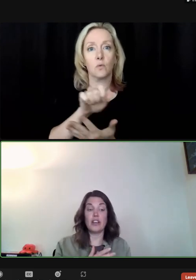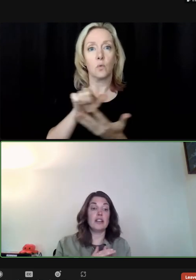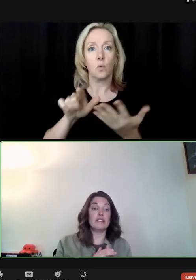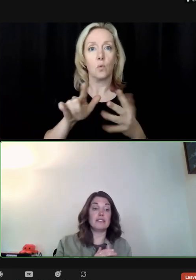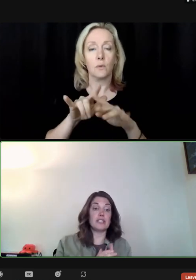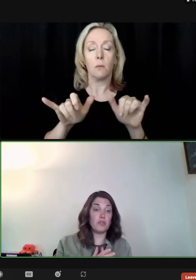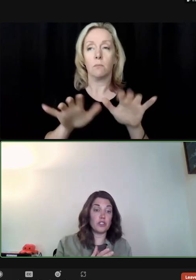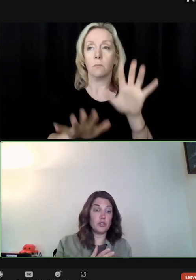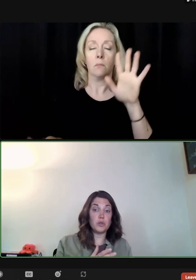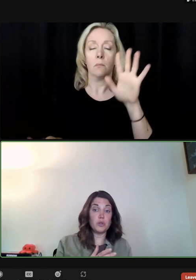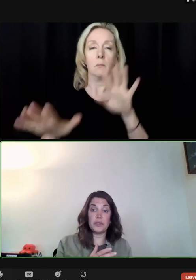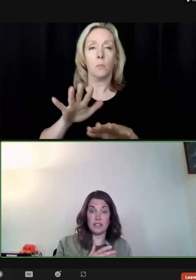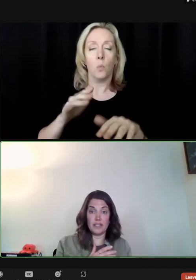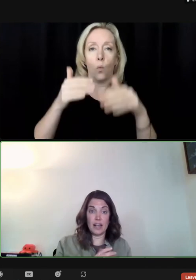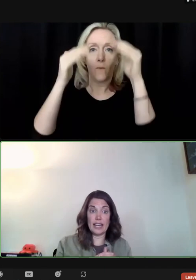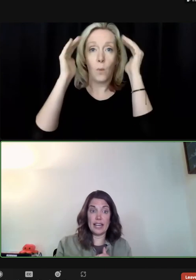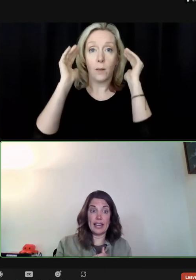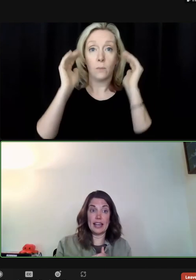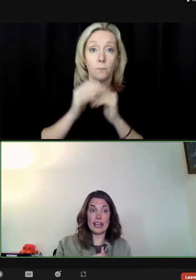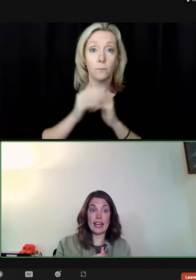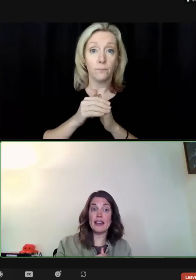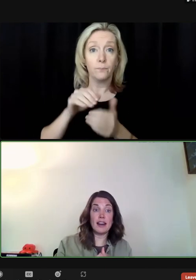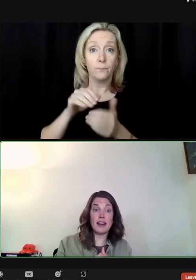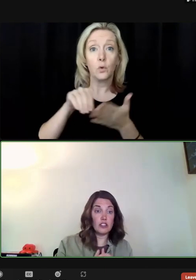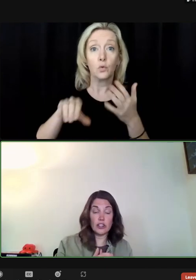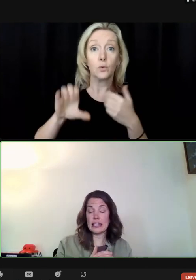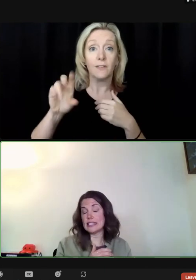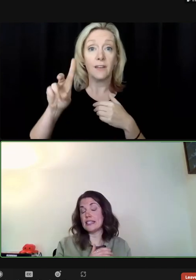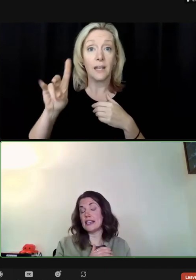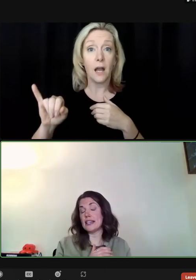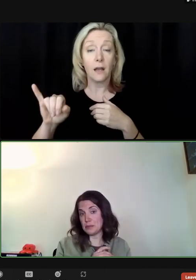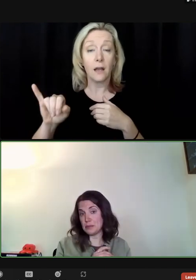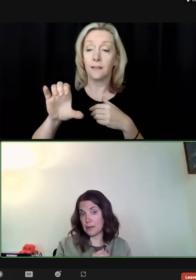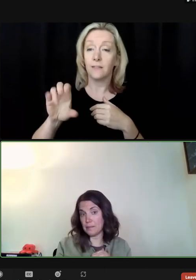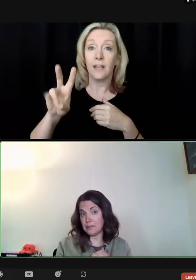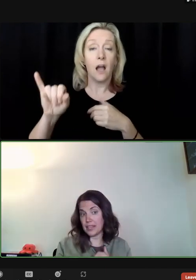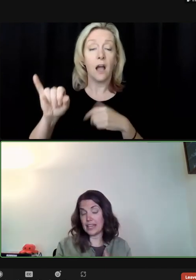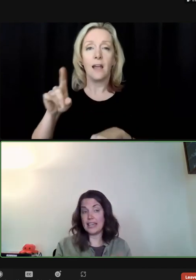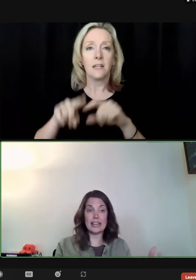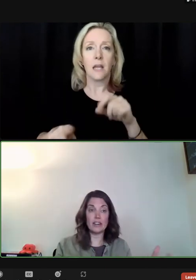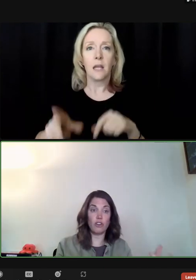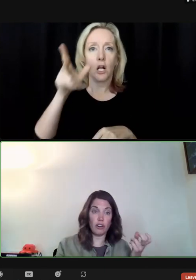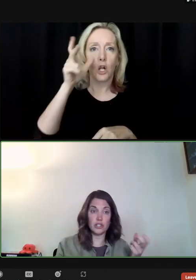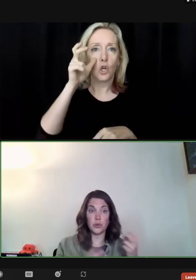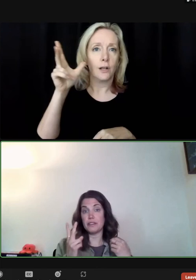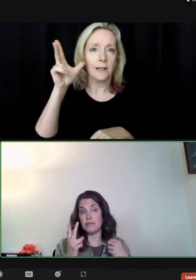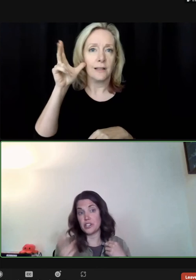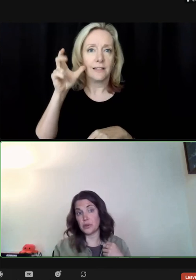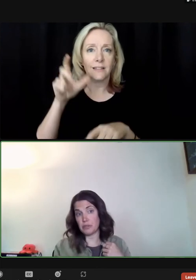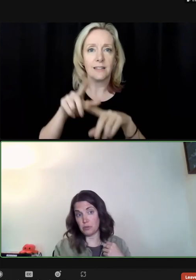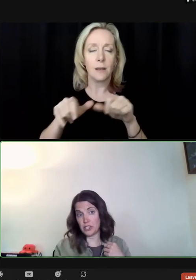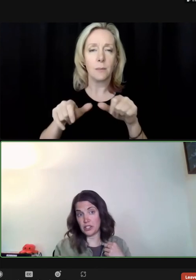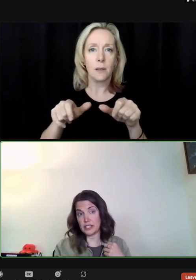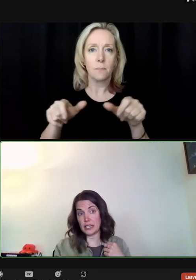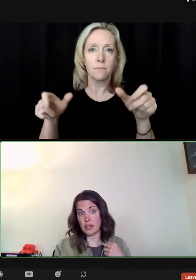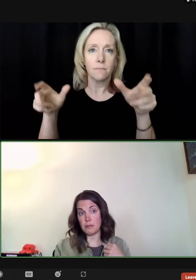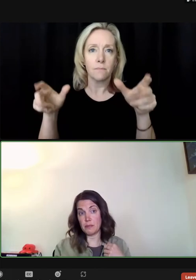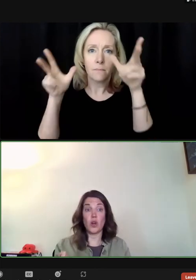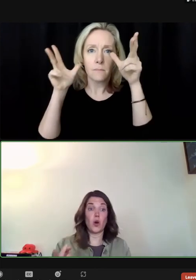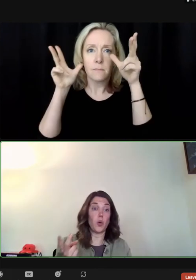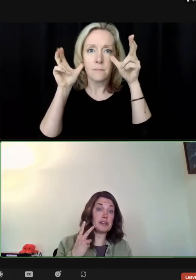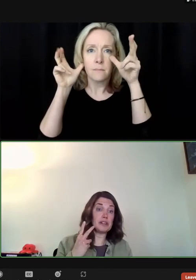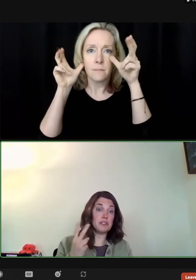time. Some of our students with CVI cannot look and listen at the same time. They can't handle auditory and visual information at